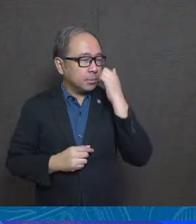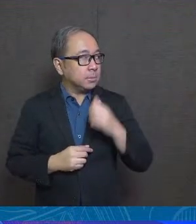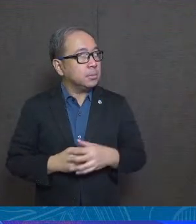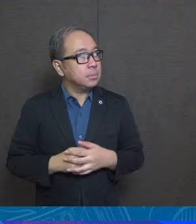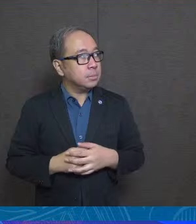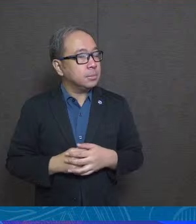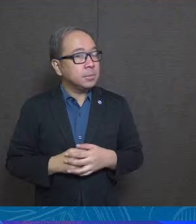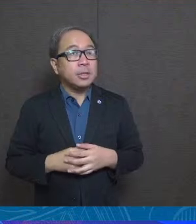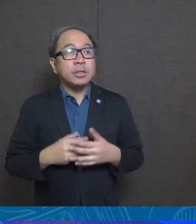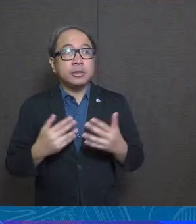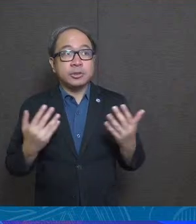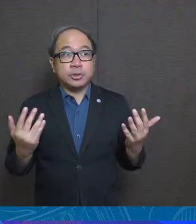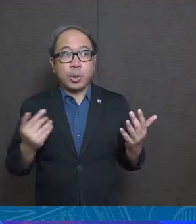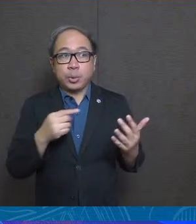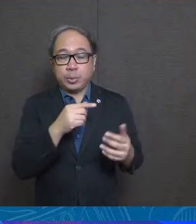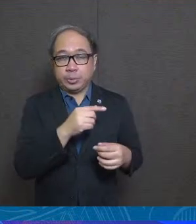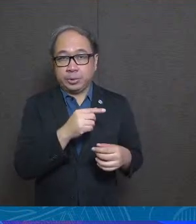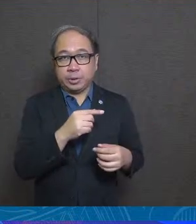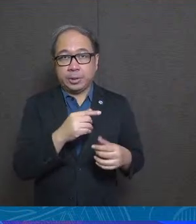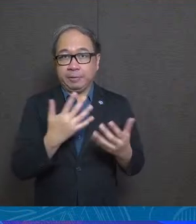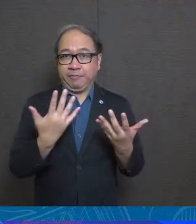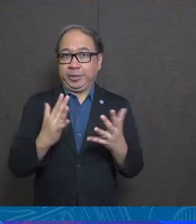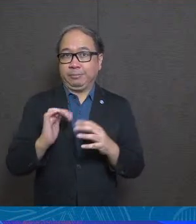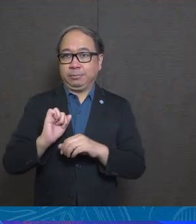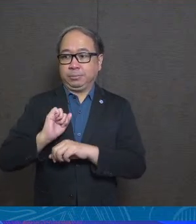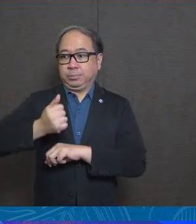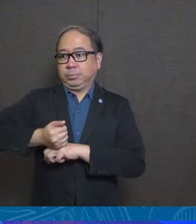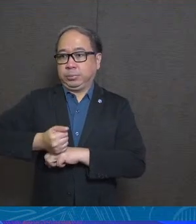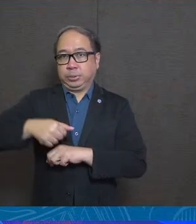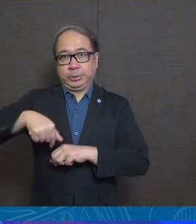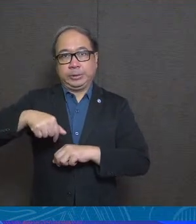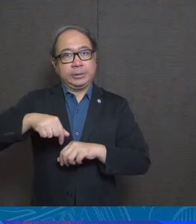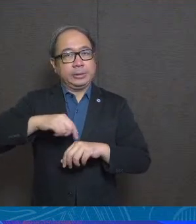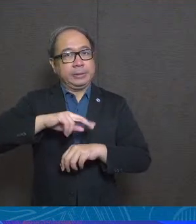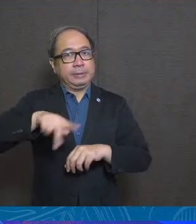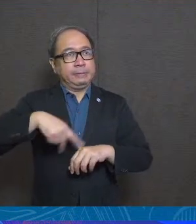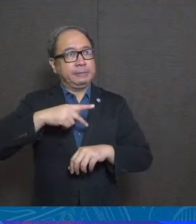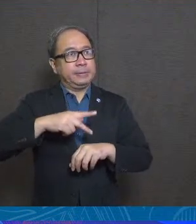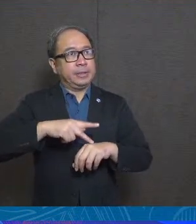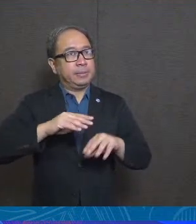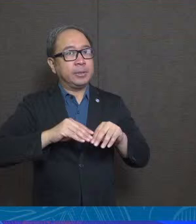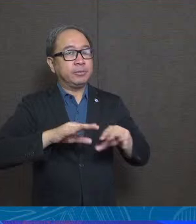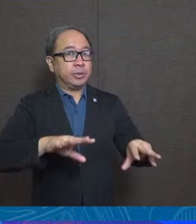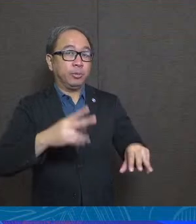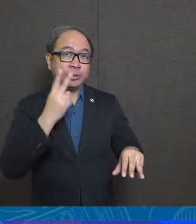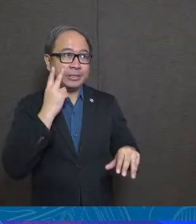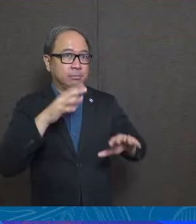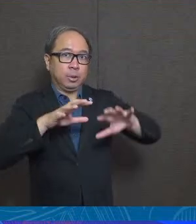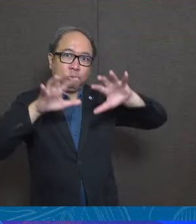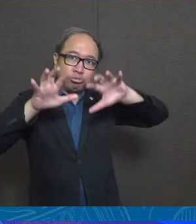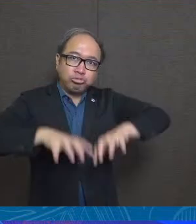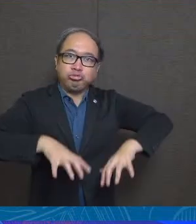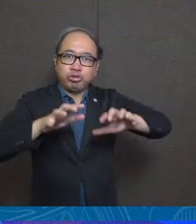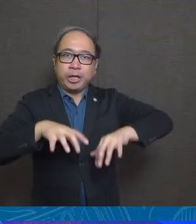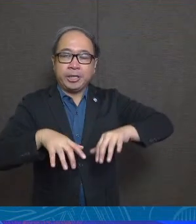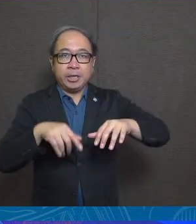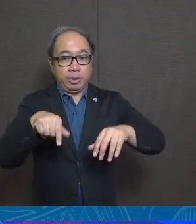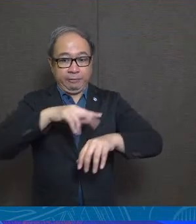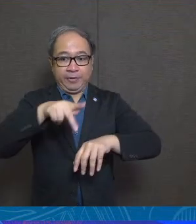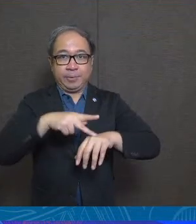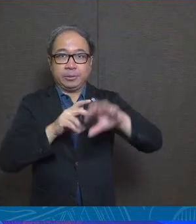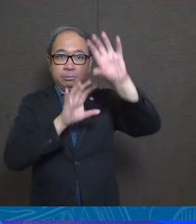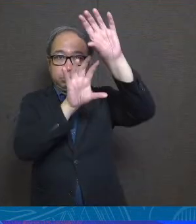as I said, so we already launched the service in the Philippines. So it seems like a heavy rain in the Mindanao Island. So there's so many